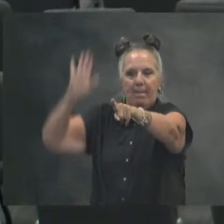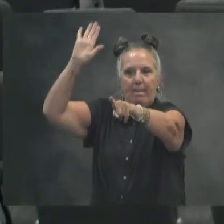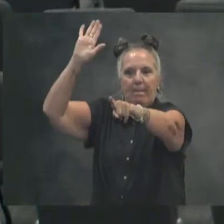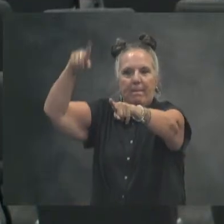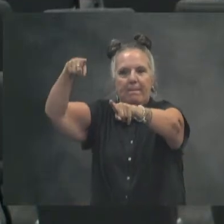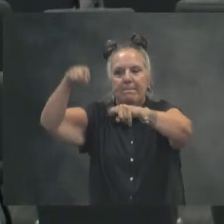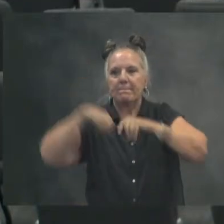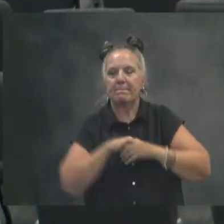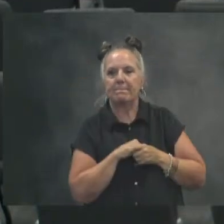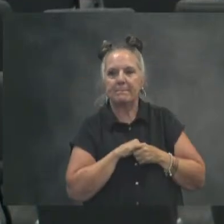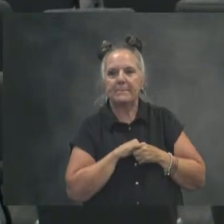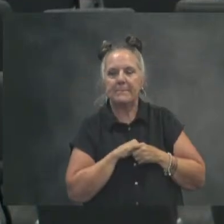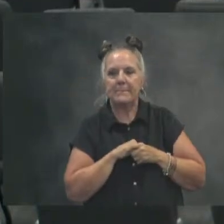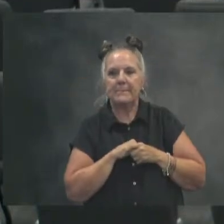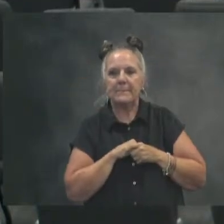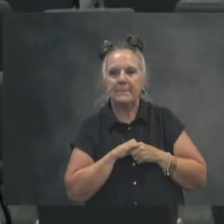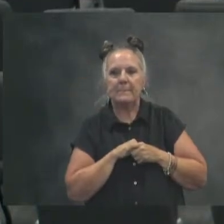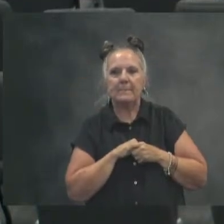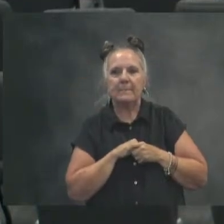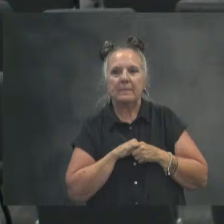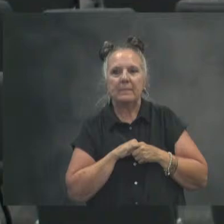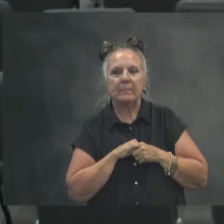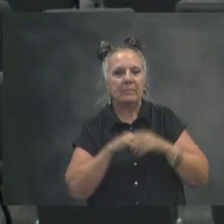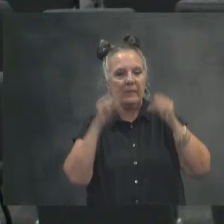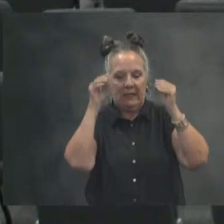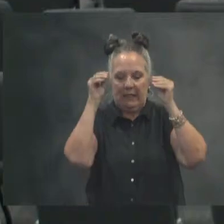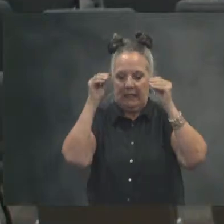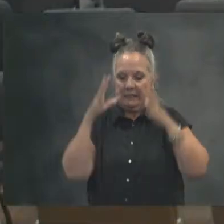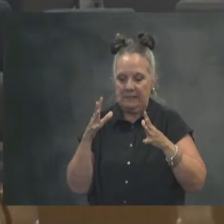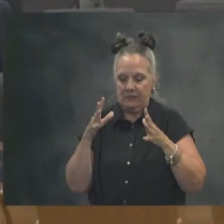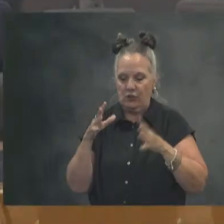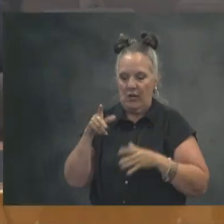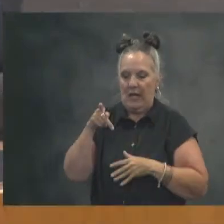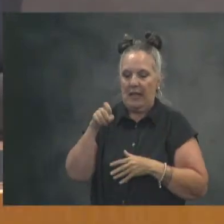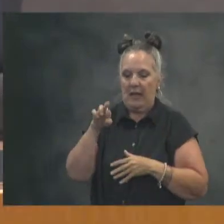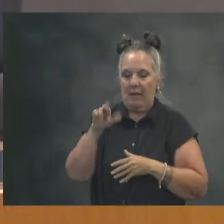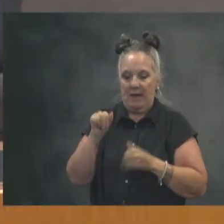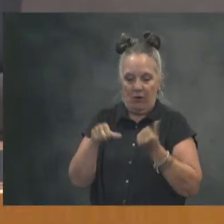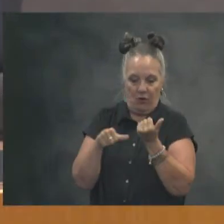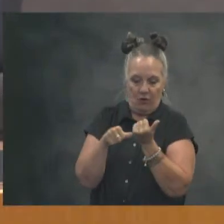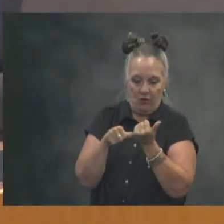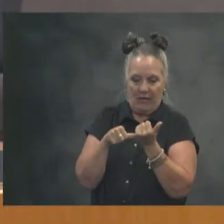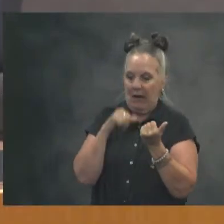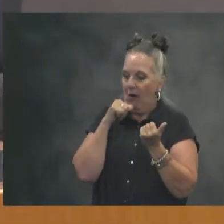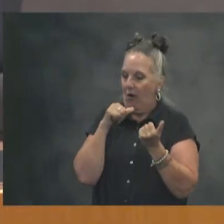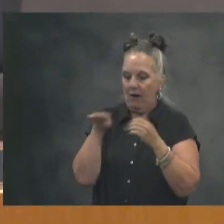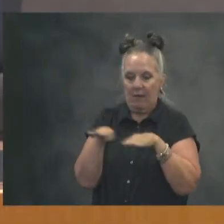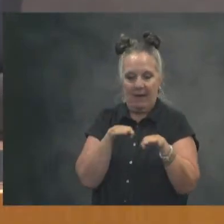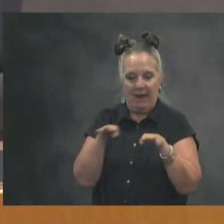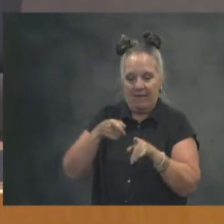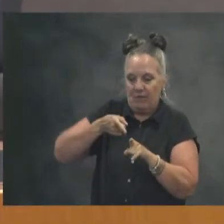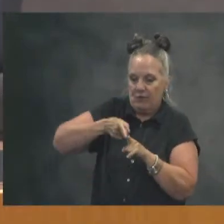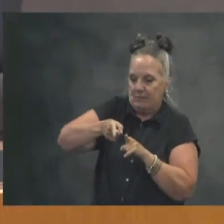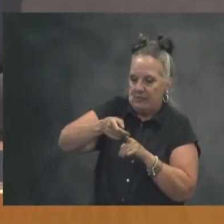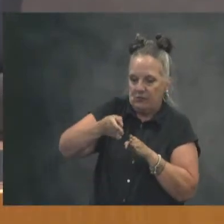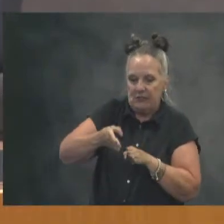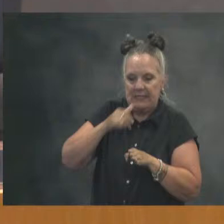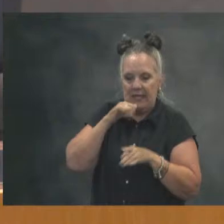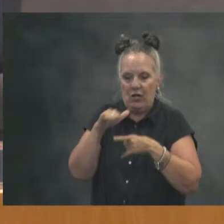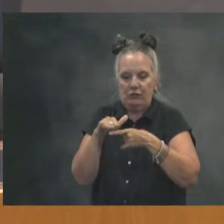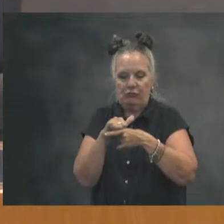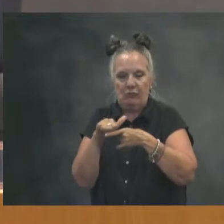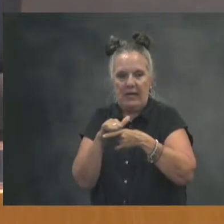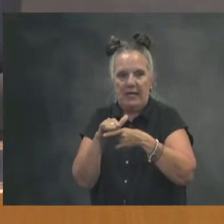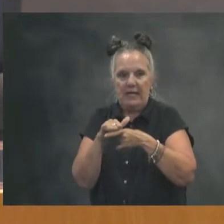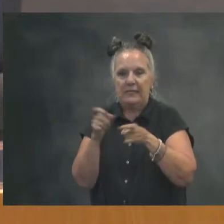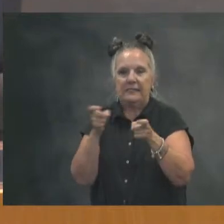Yes. But the teachers and the parapros aren't behavior specialists. They're not trained to